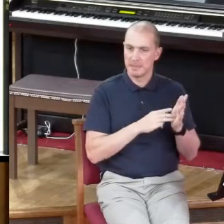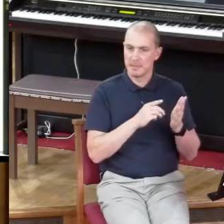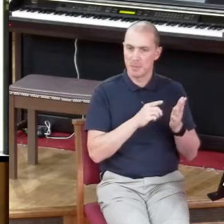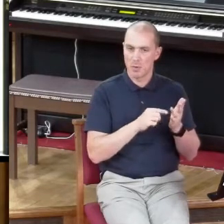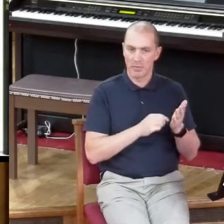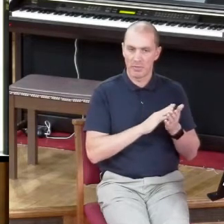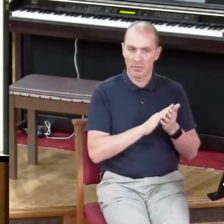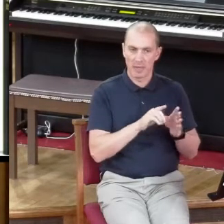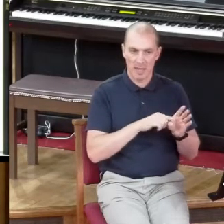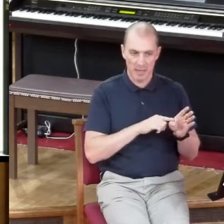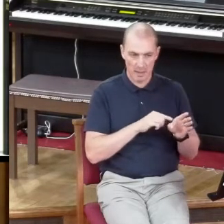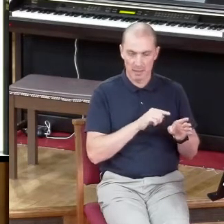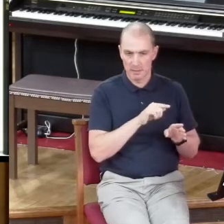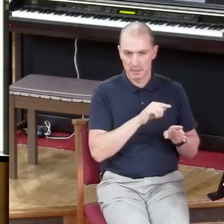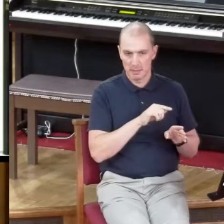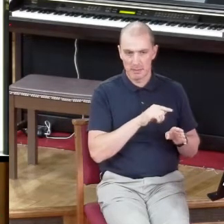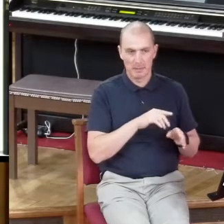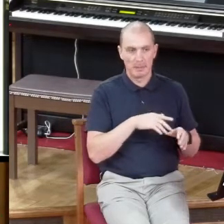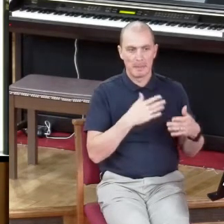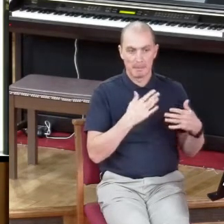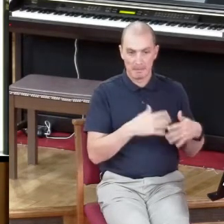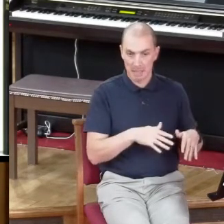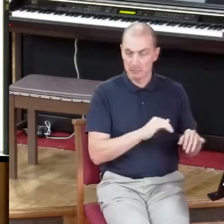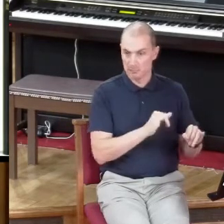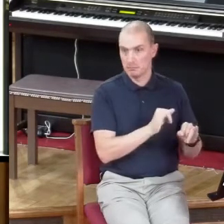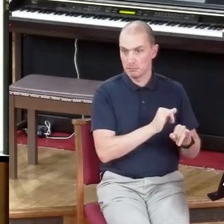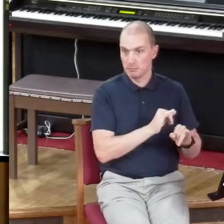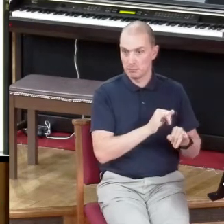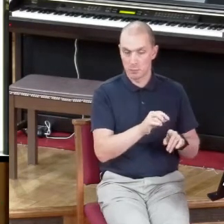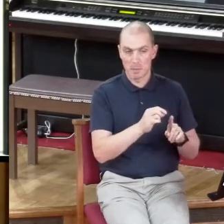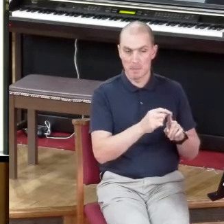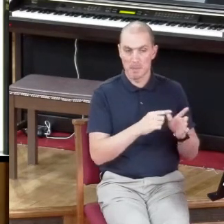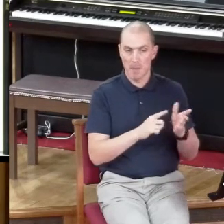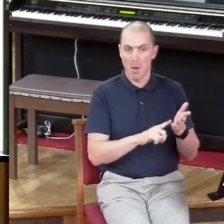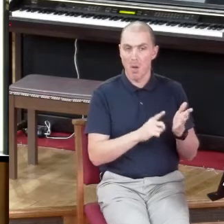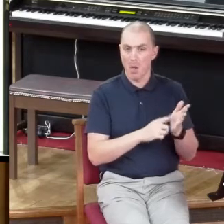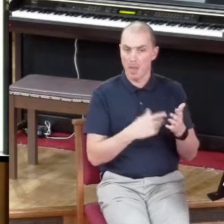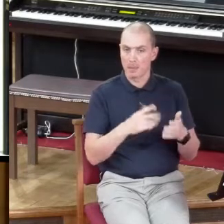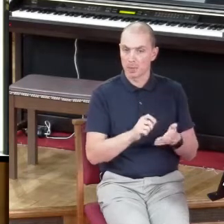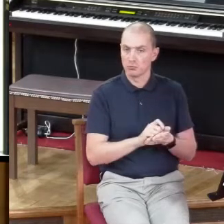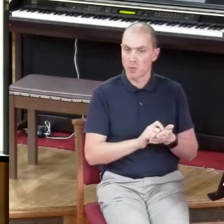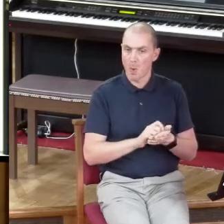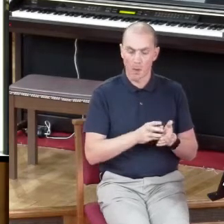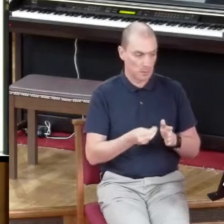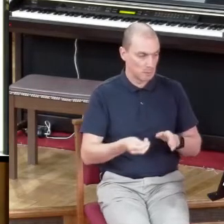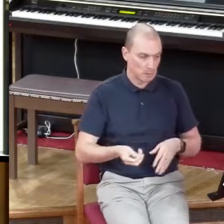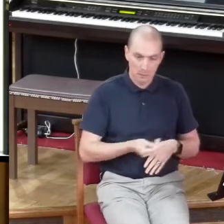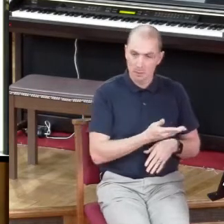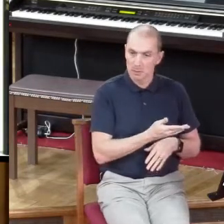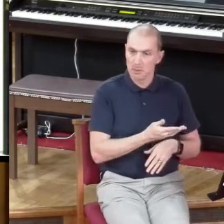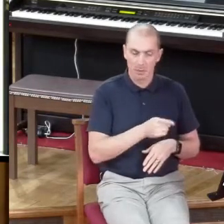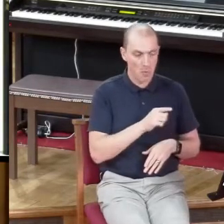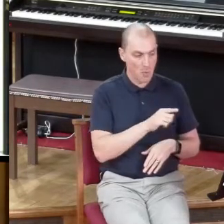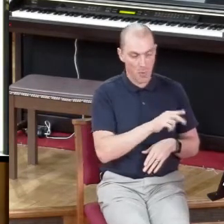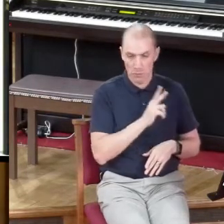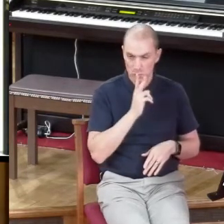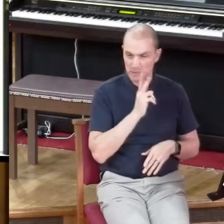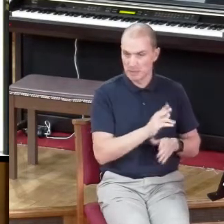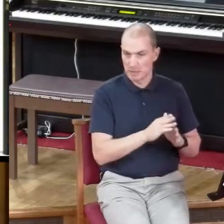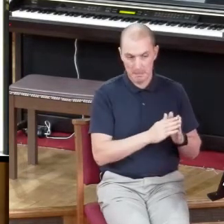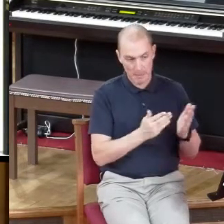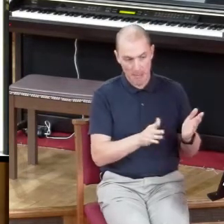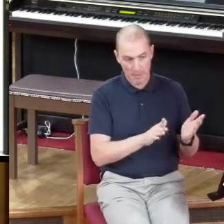him. And if you've got your Bibles with you, you can look at verse 15, where it tells us, it says, "You know that everyone in the province